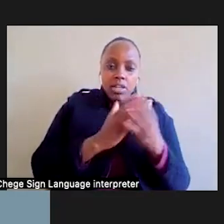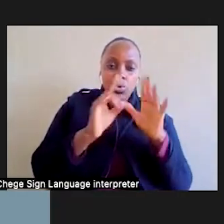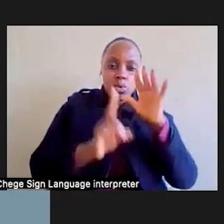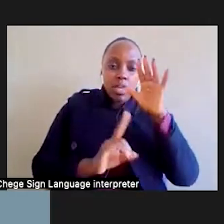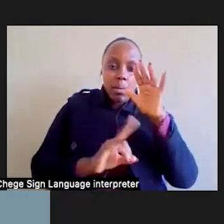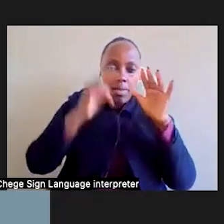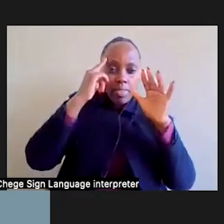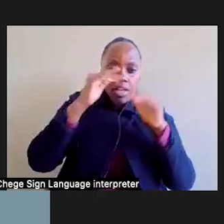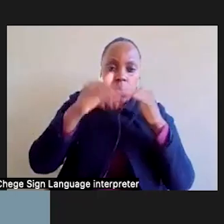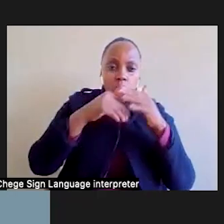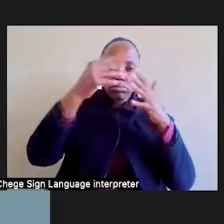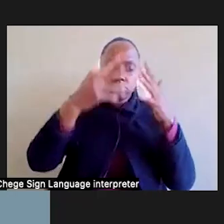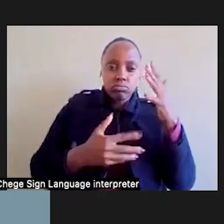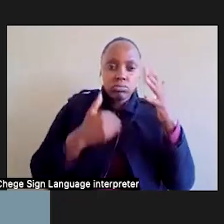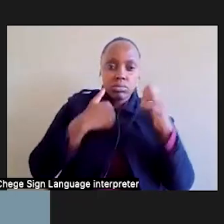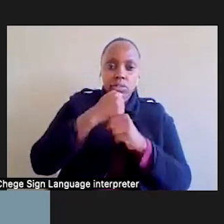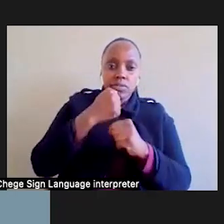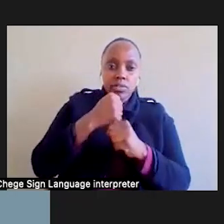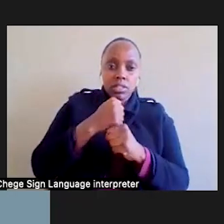think that's all.